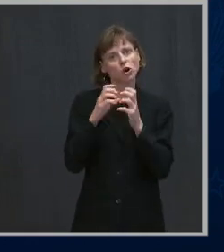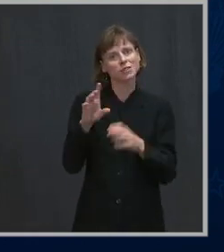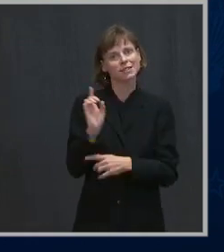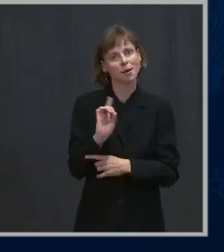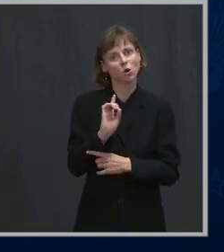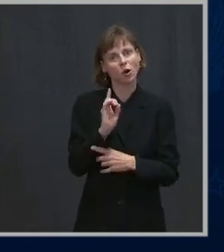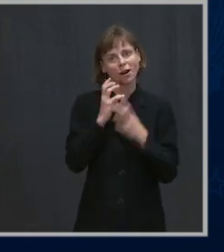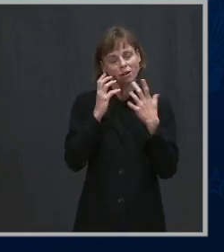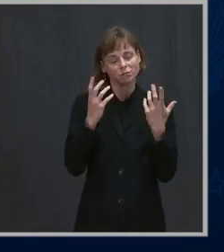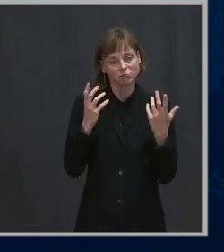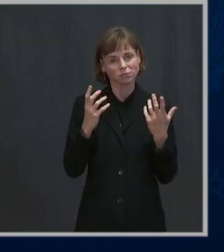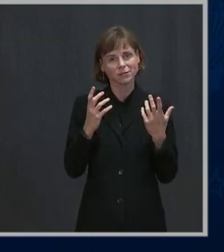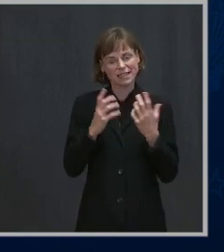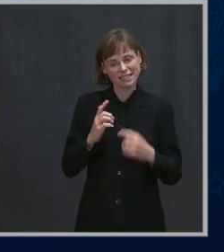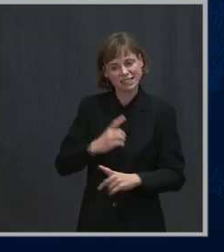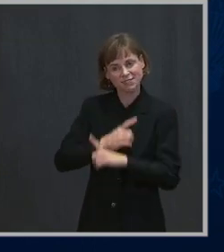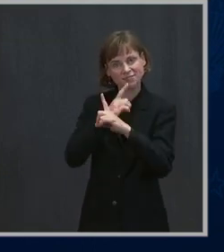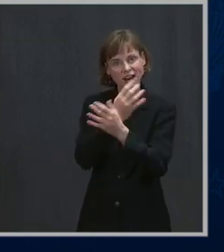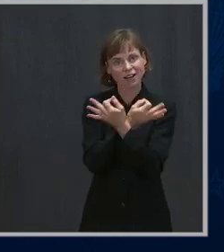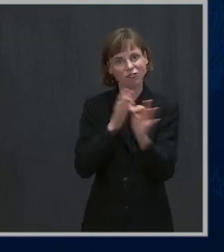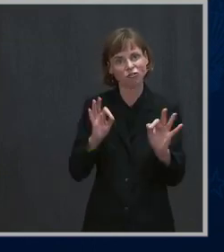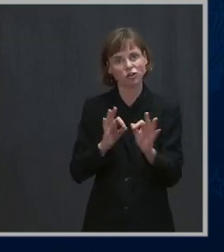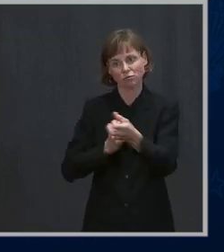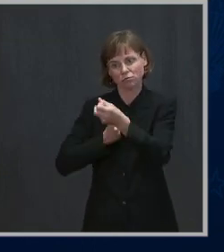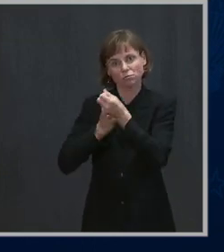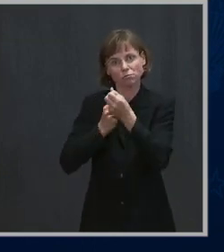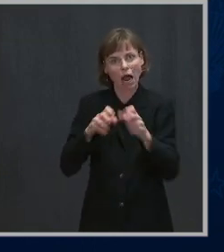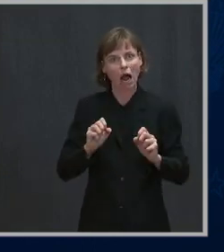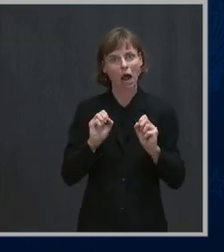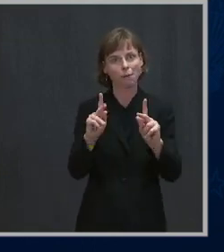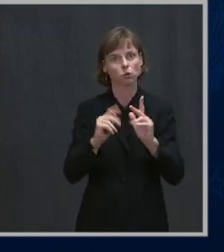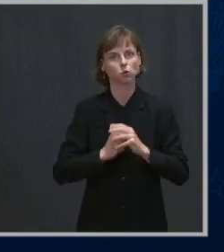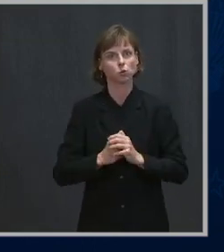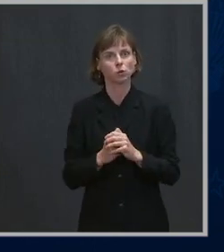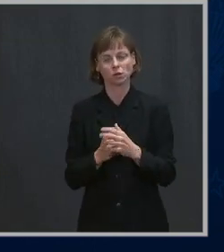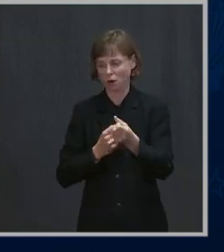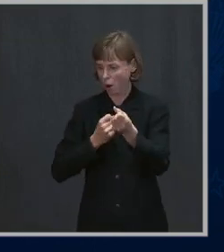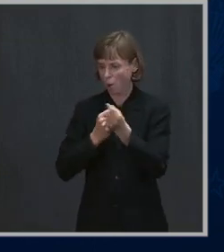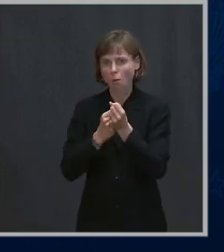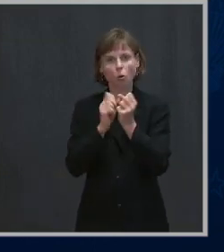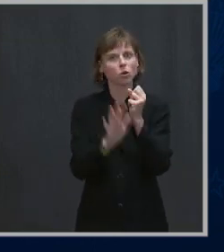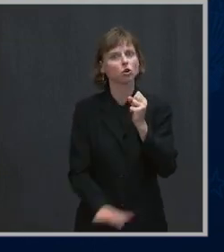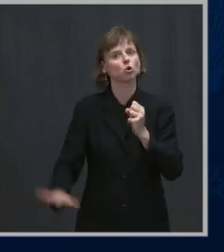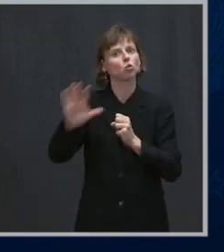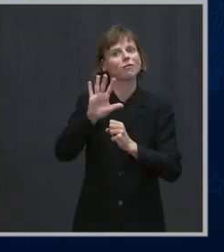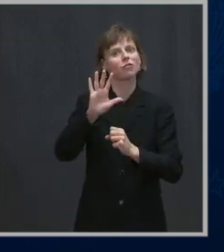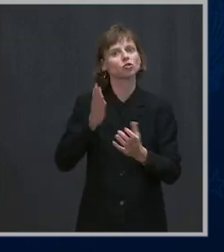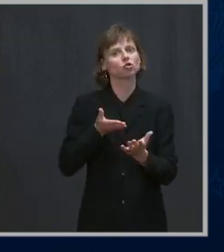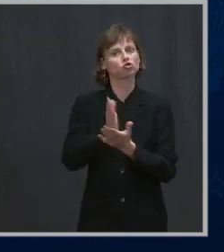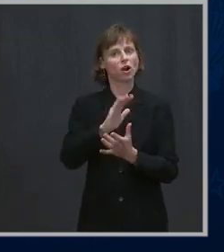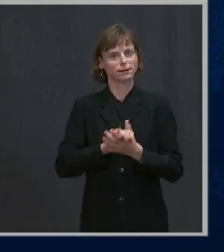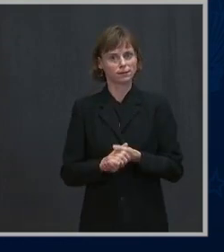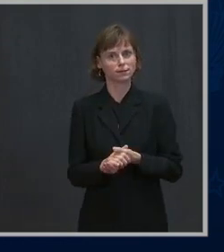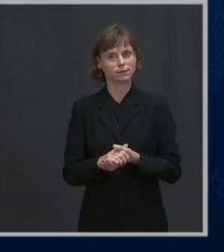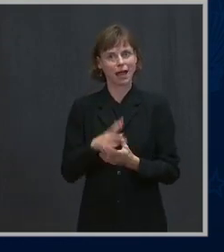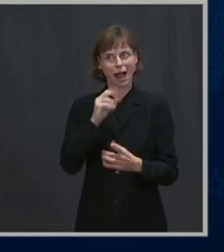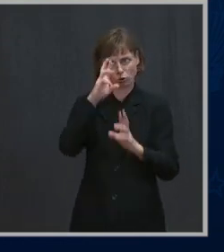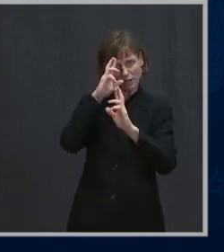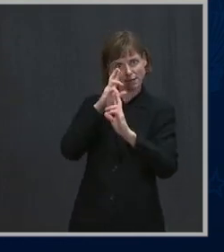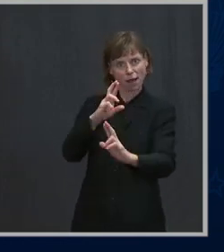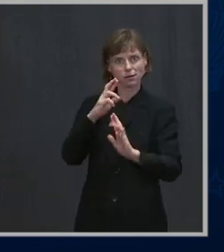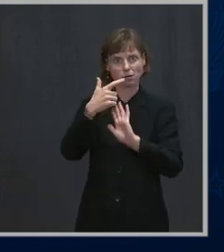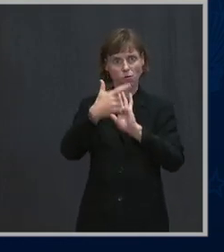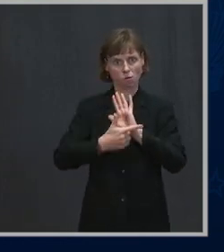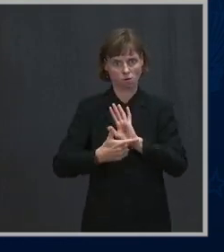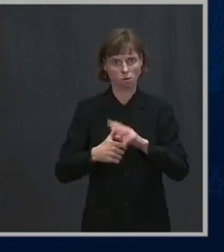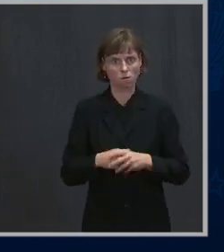freedom championing opportunity upholding universal rights respecting the rule of law